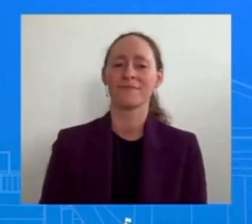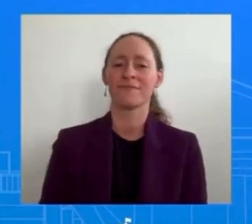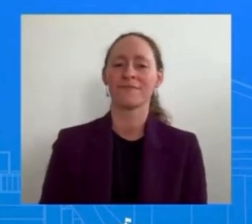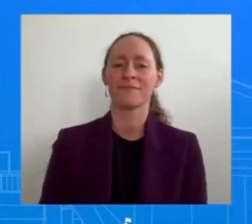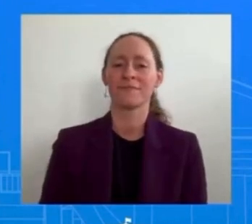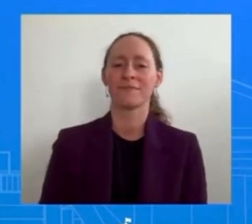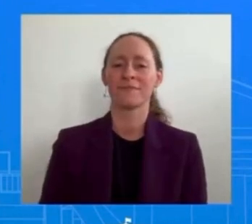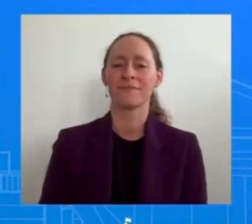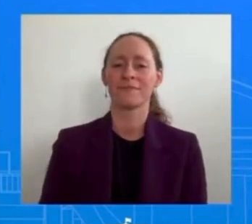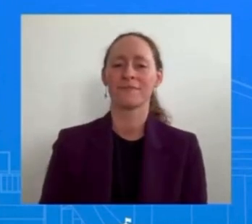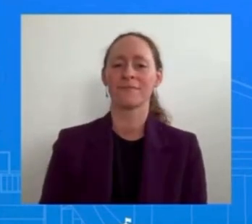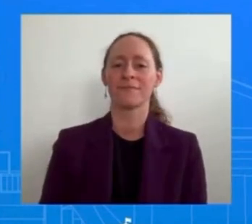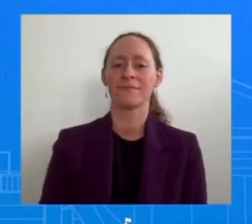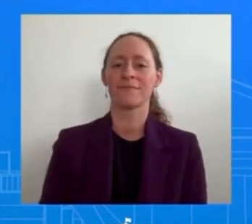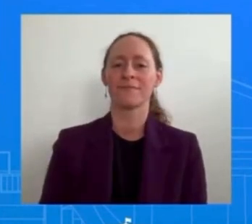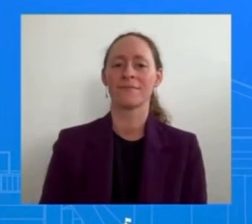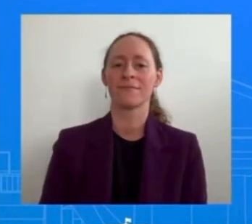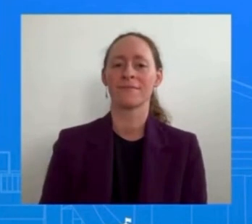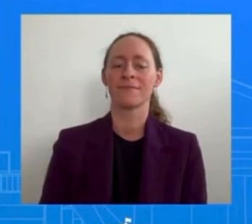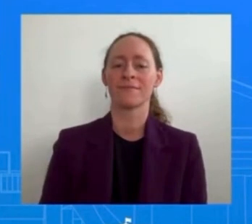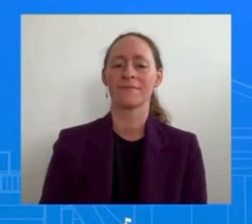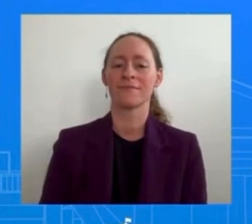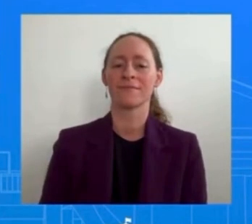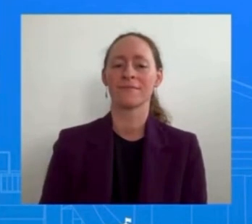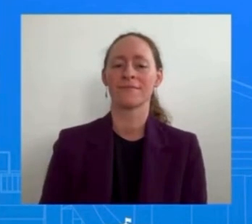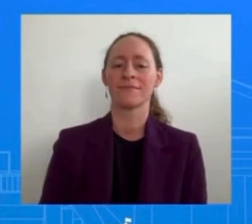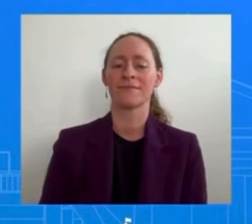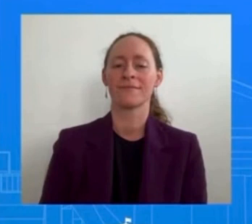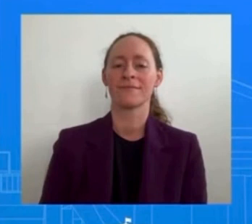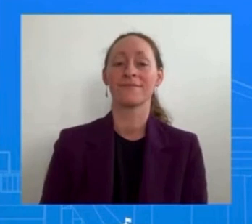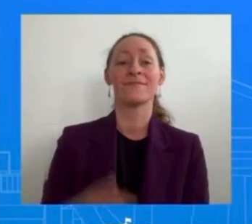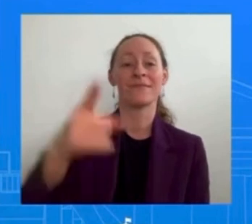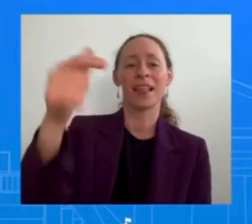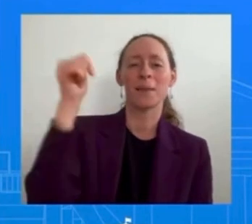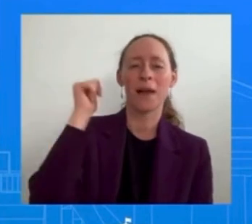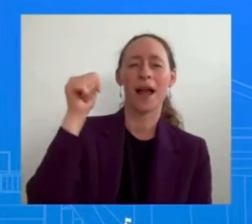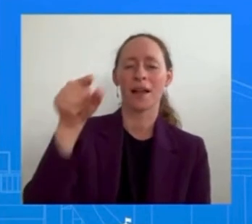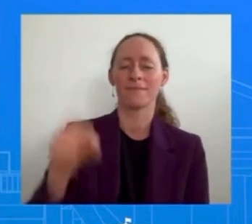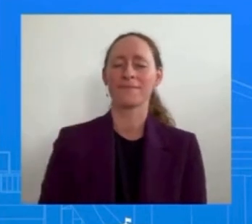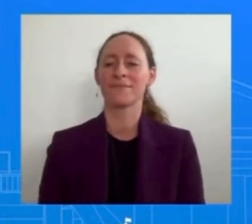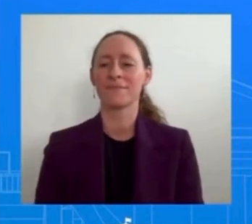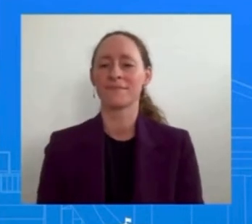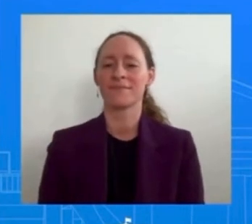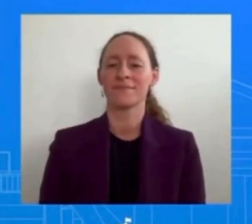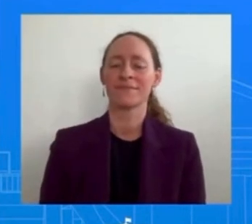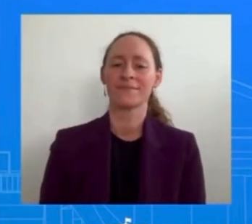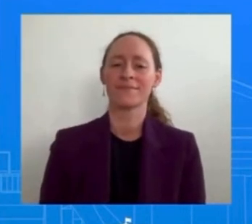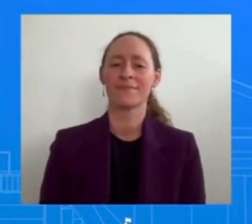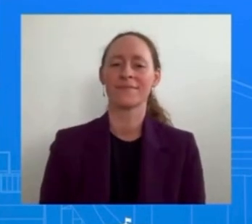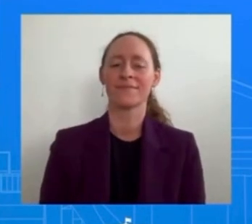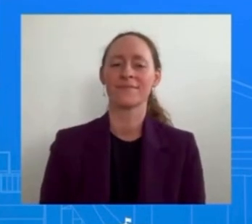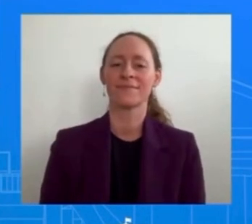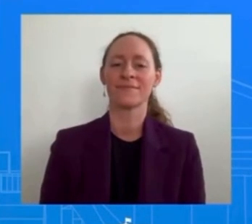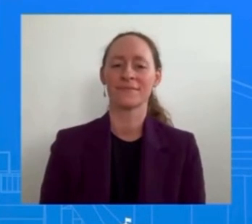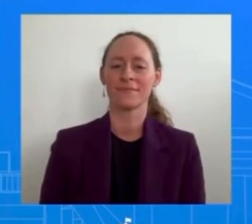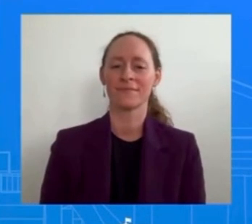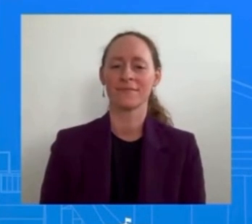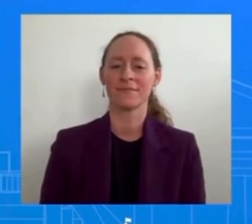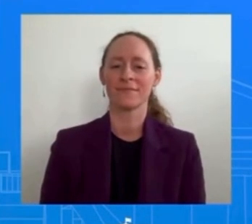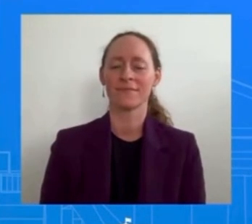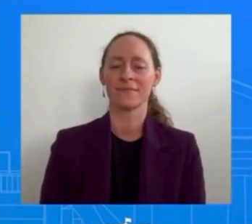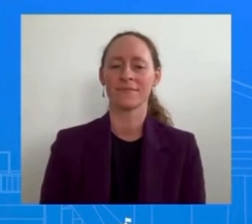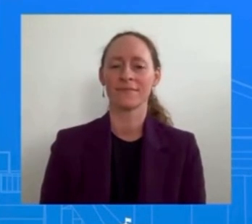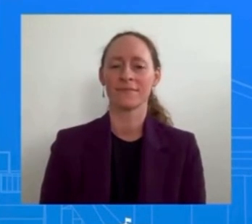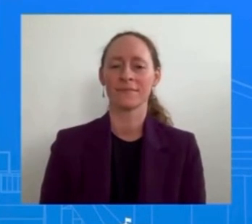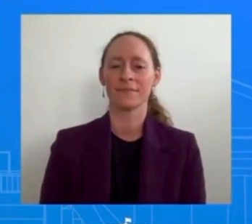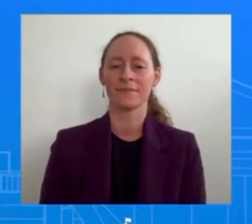Okay, let me see. Go ahead. Go ahead, way in the back. Yep. New York City Mayor Eric